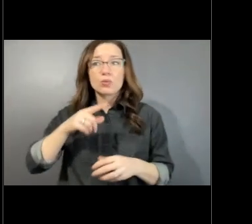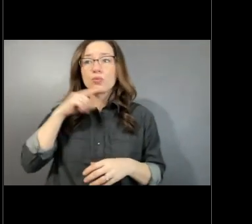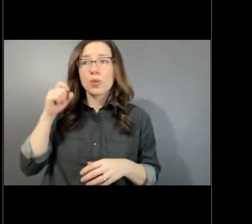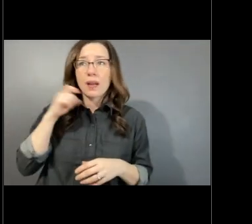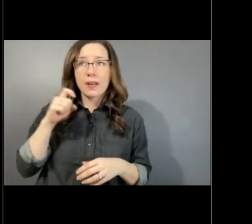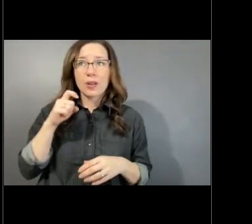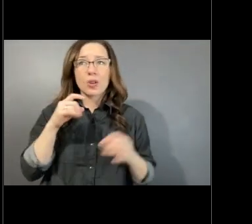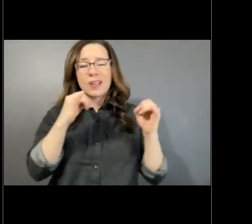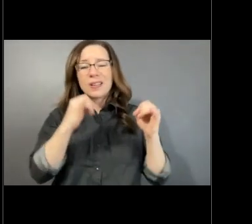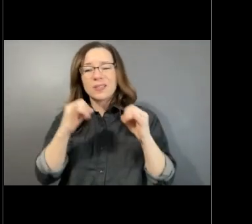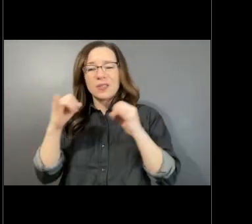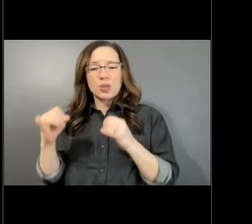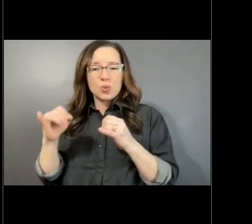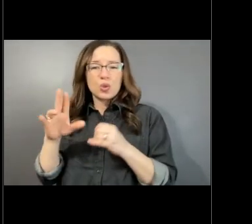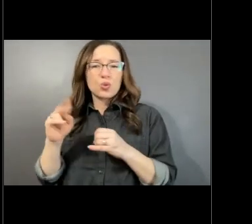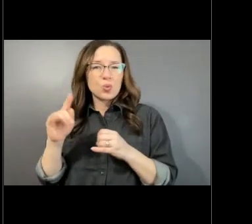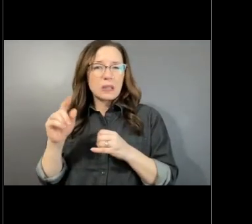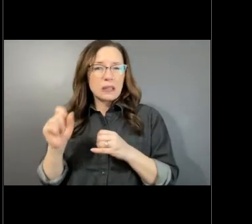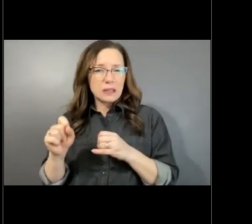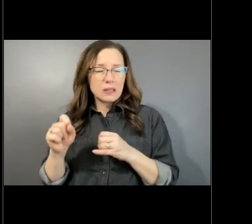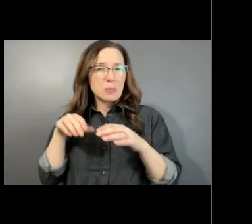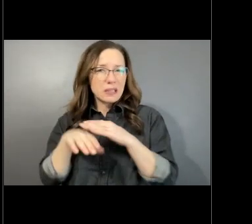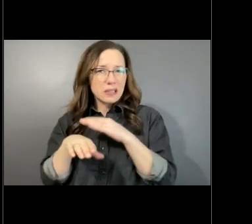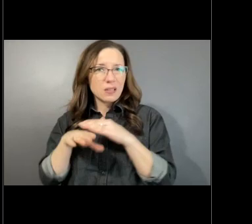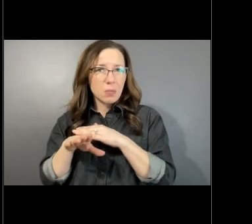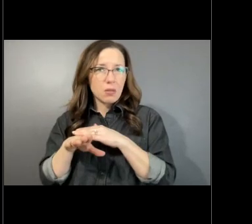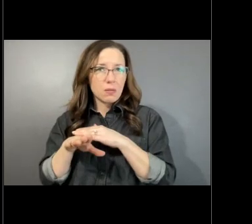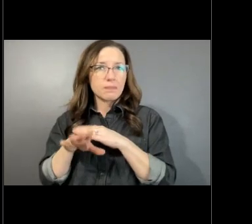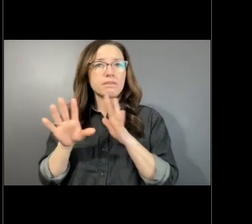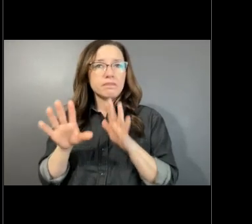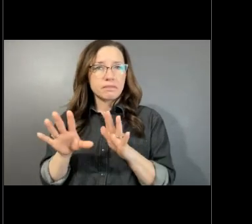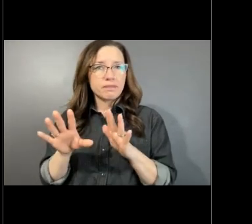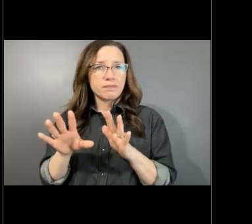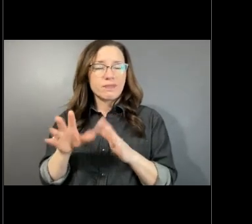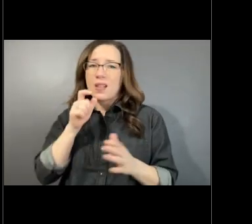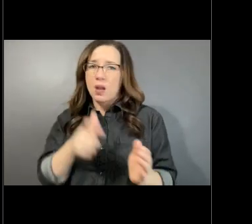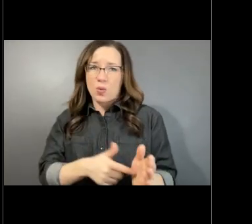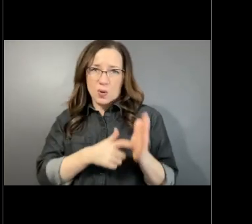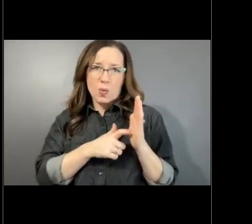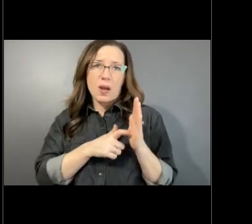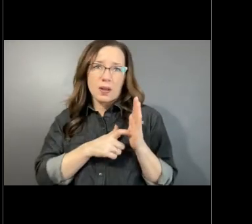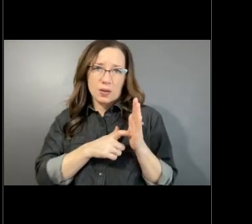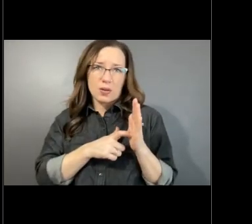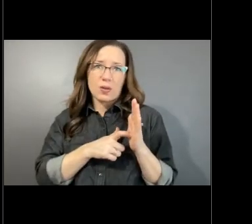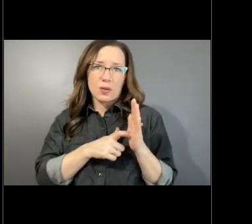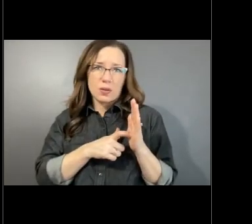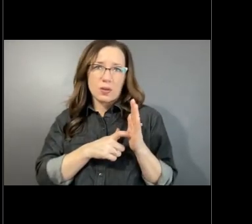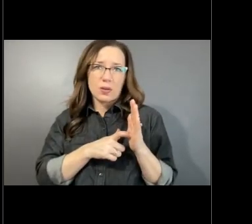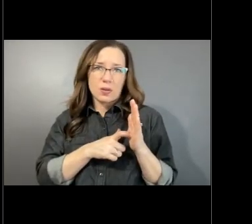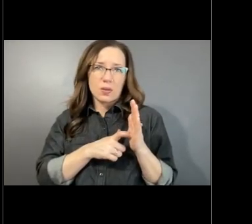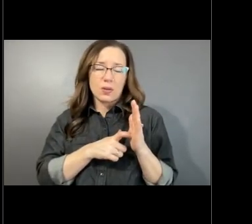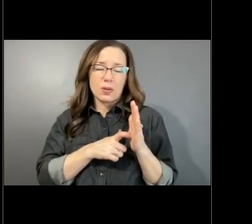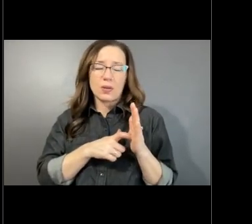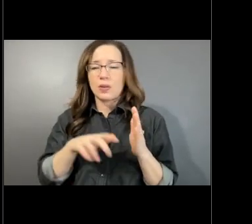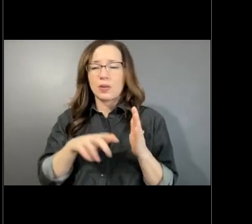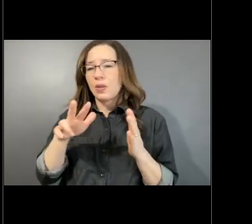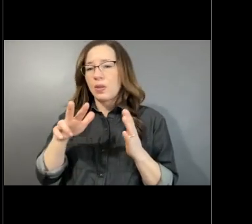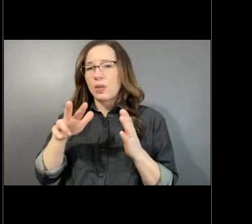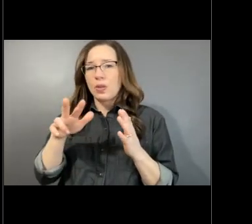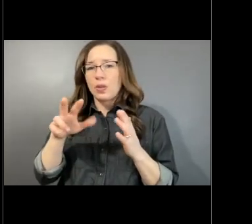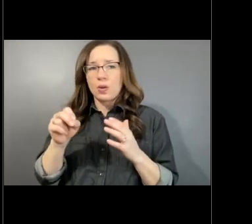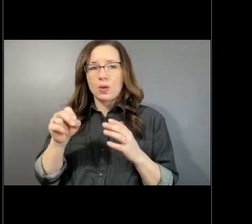dwelling units to be accessible. So they are not required to have that 30 by